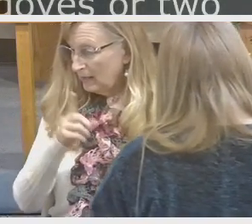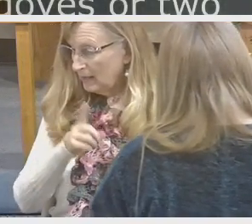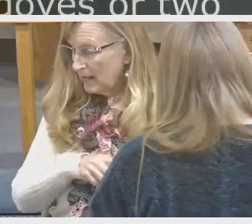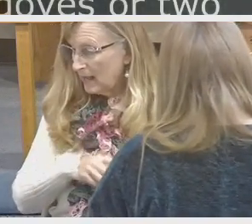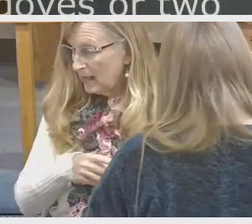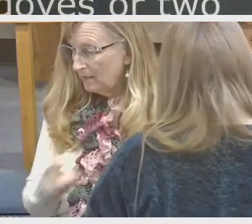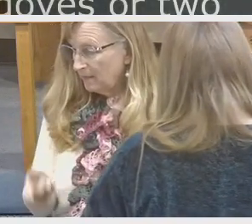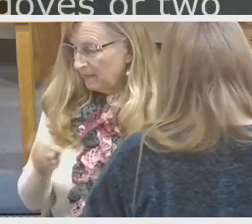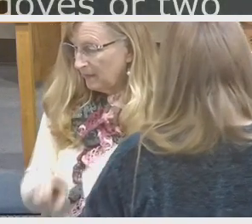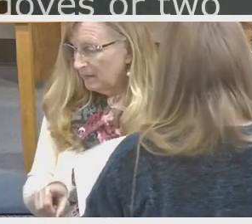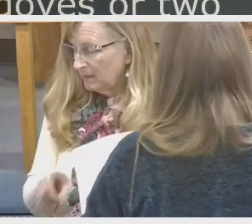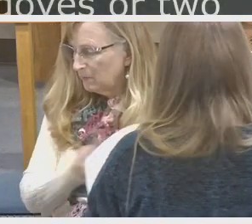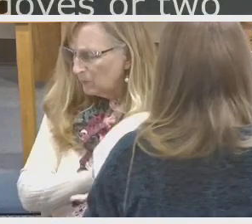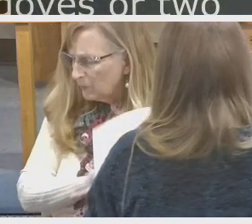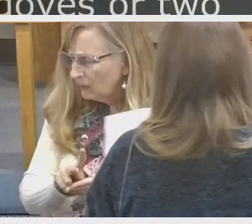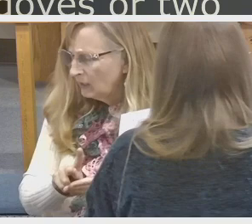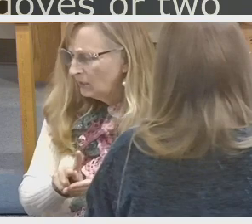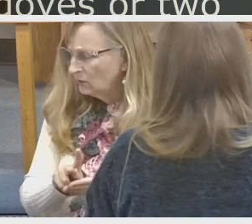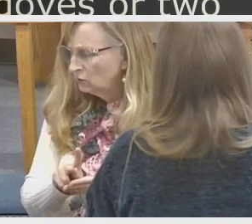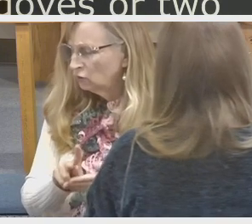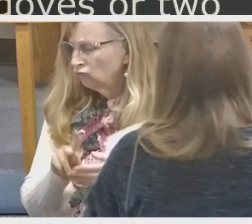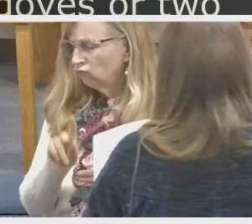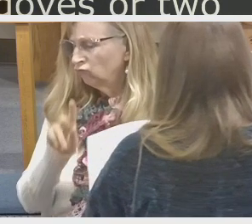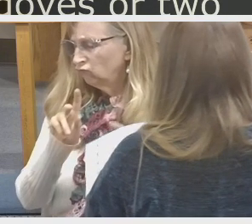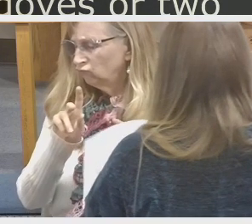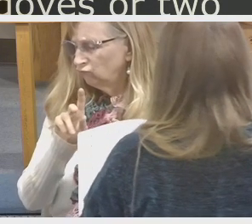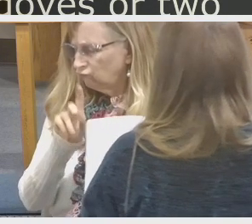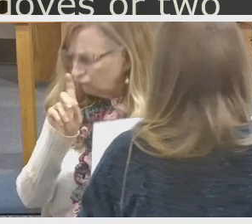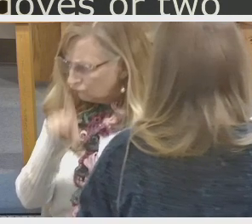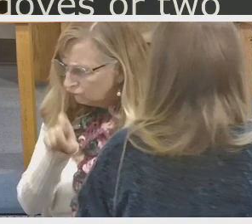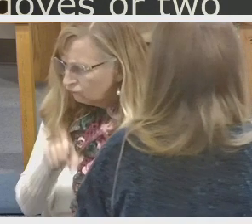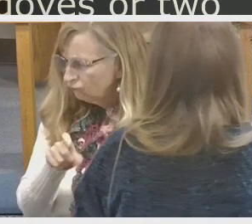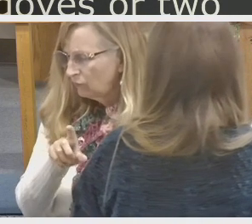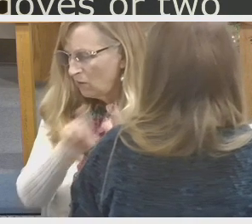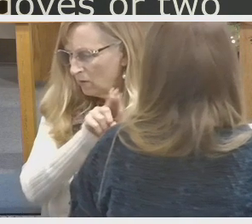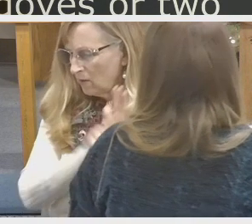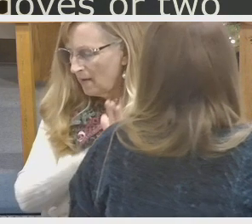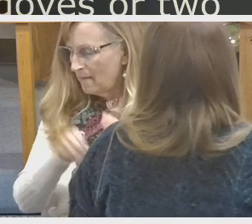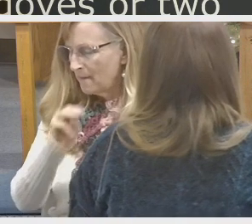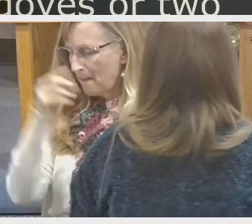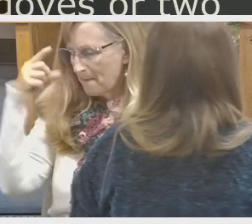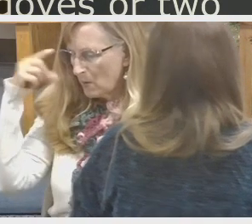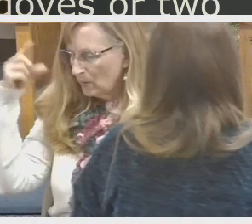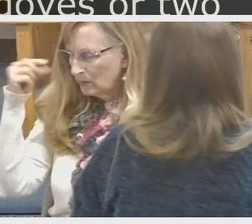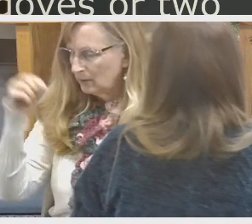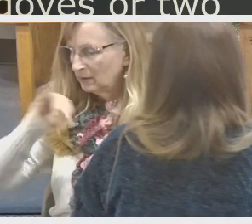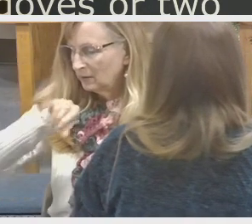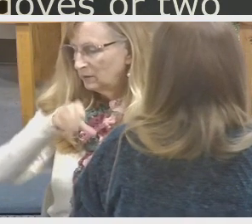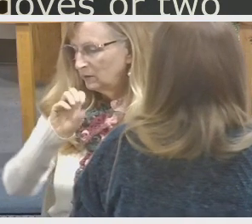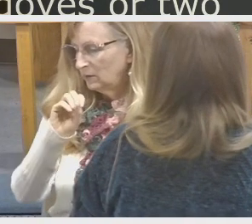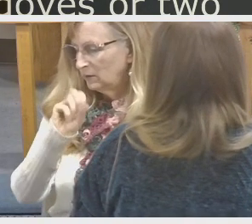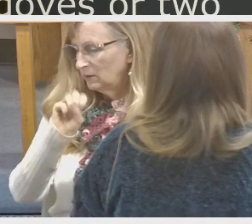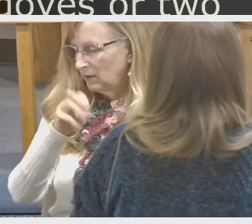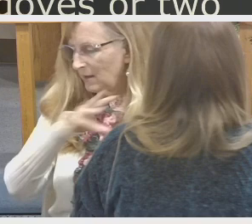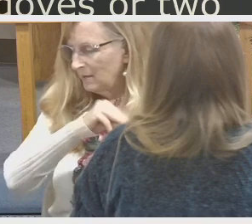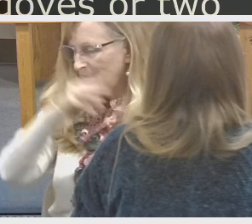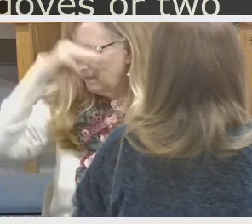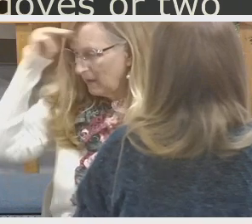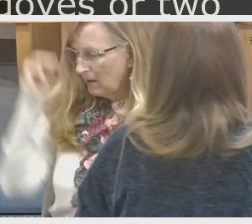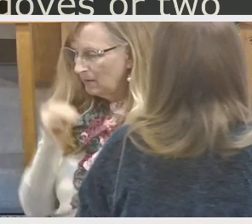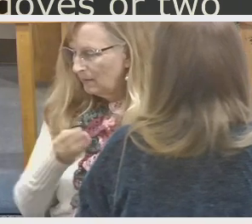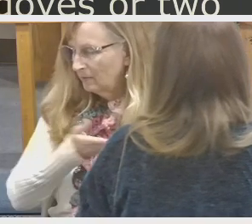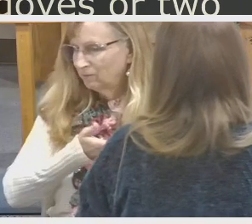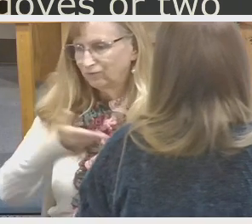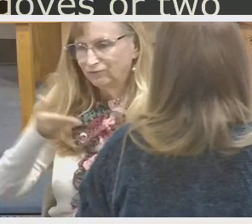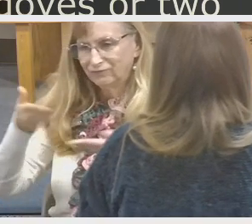rites required by the law of Moses, Joseph and Mary took him to Jerusalem to present him to